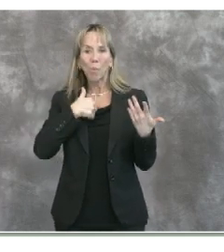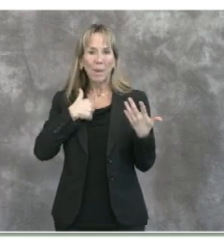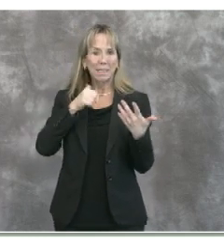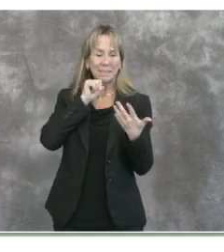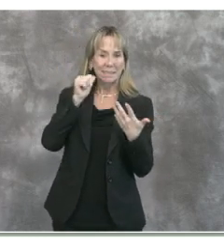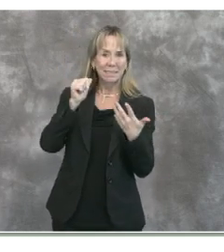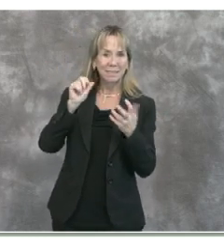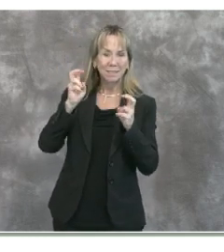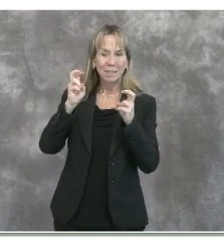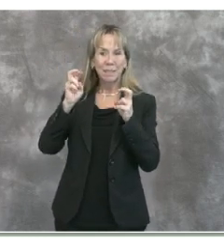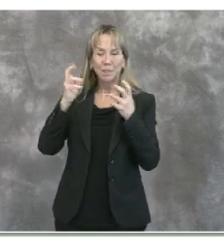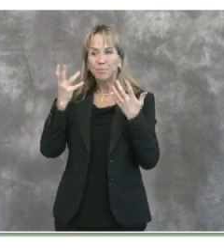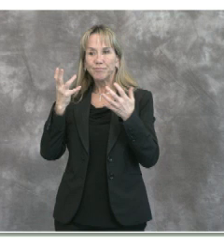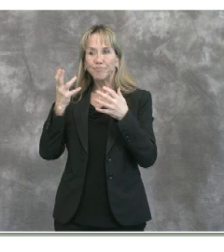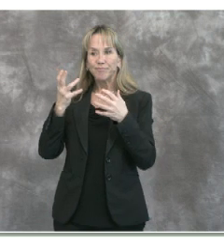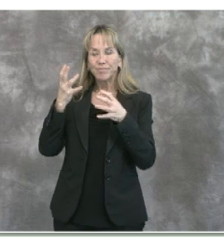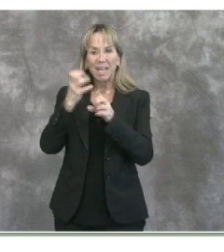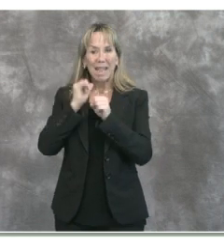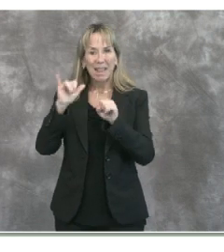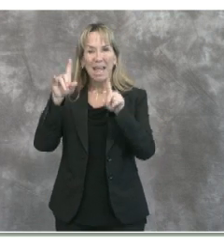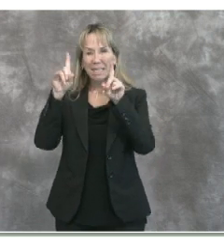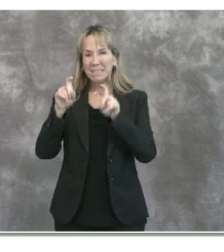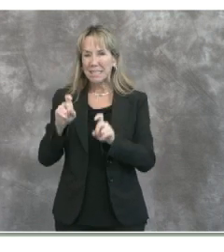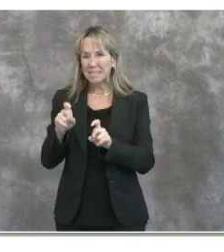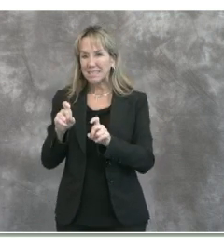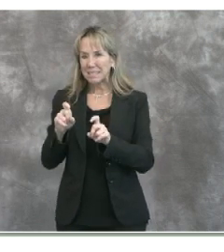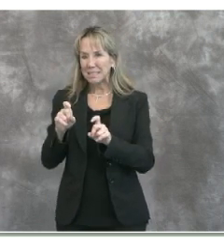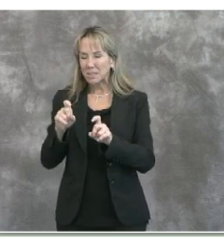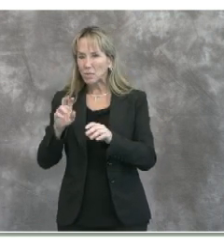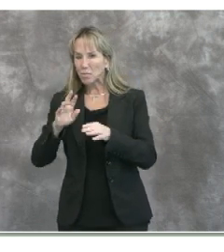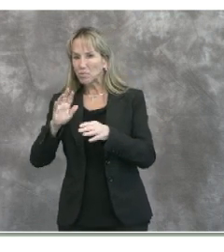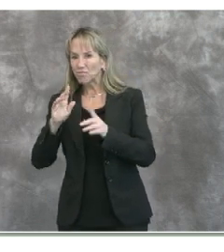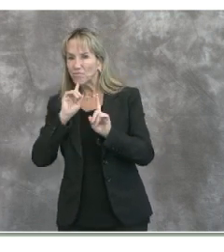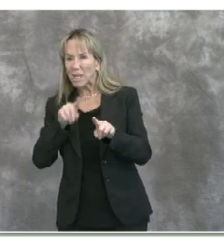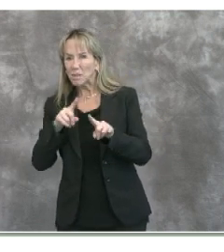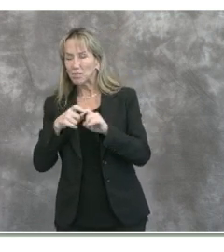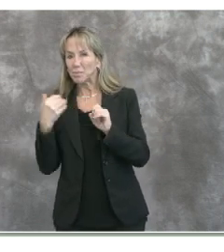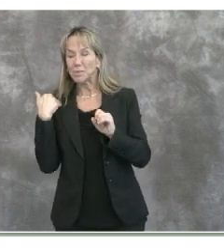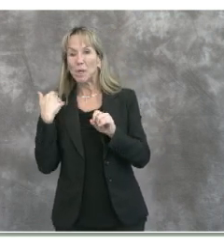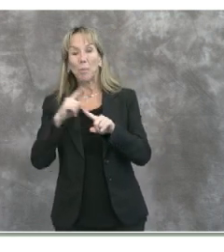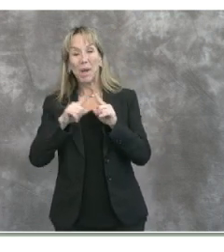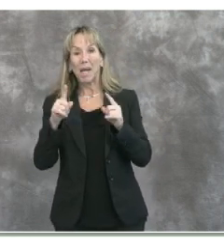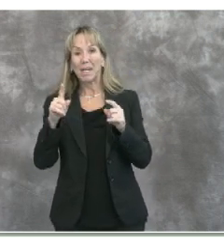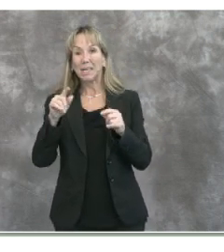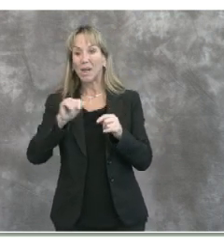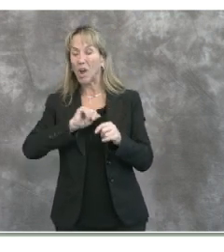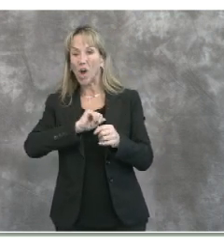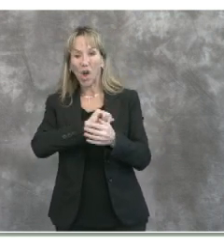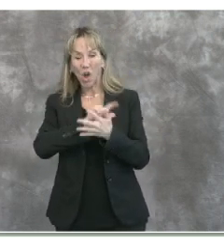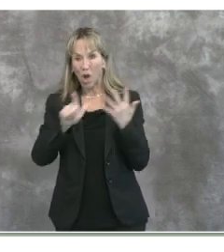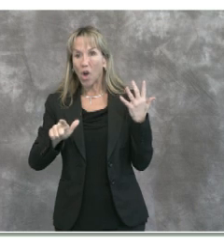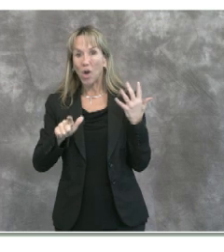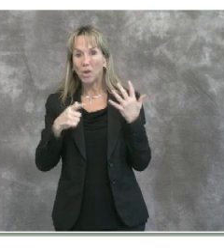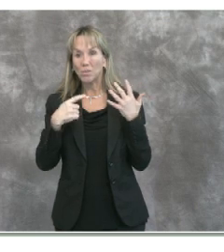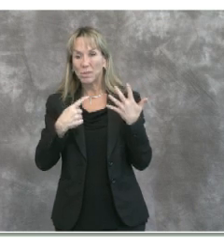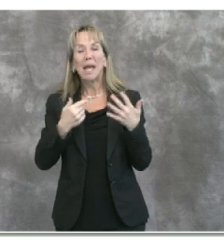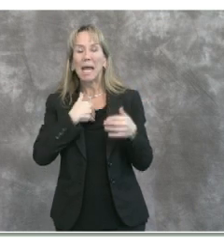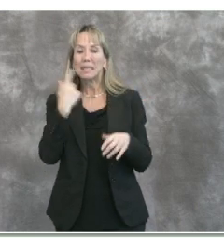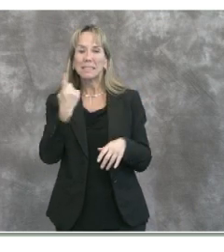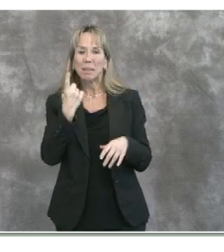through testing. All but 2 of these cases had underlying medical